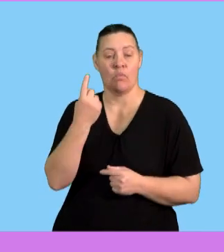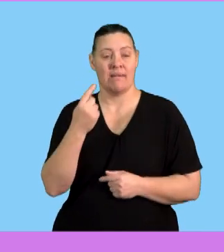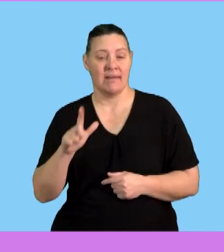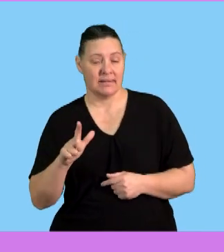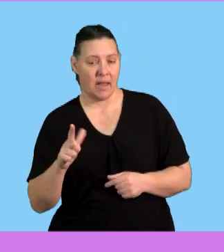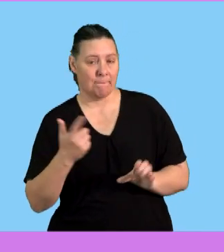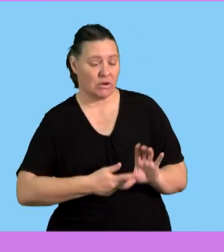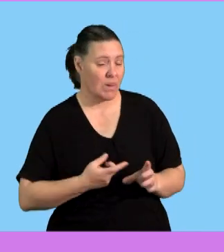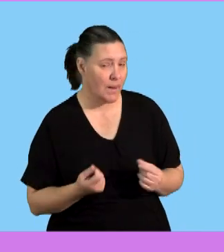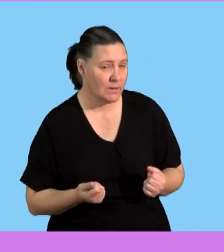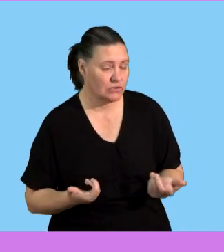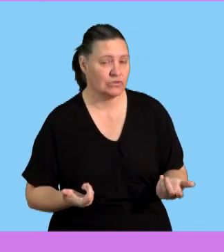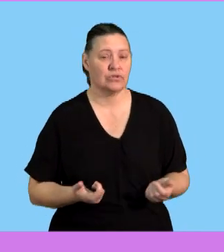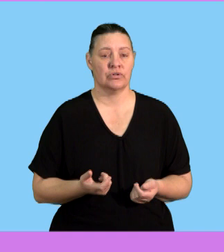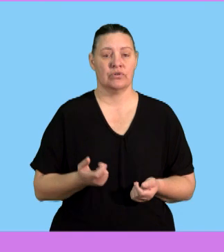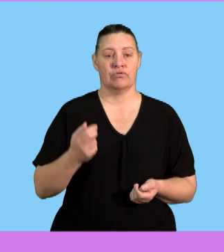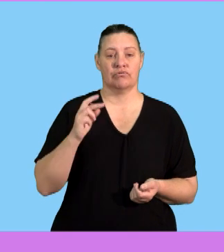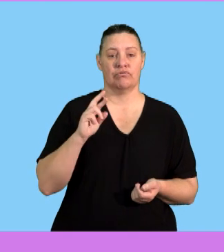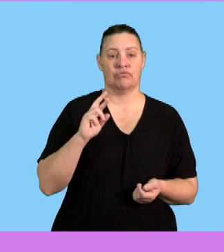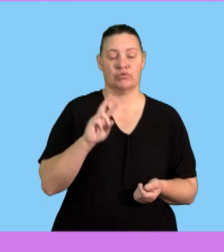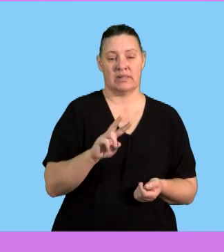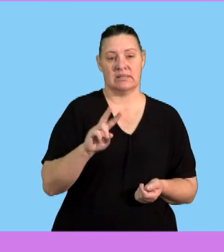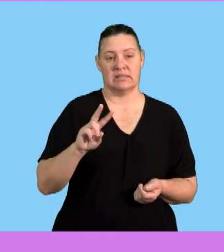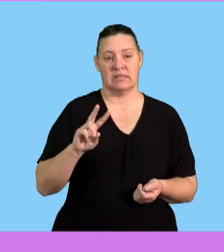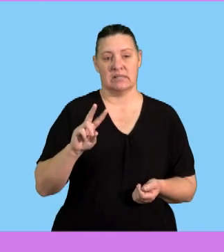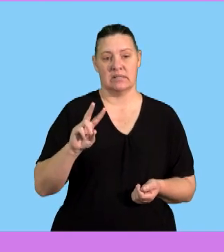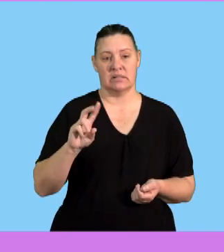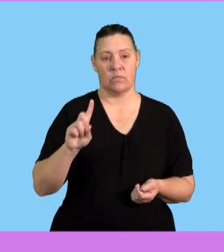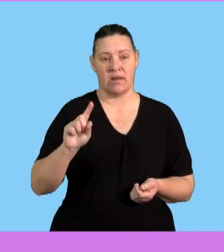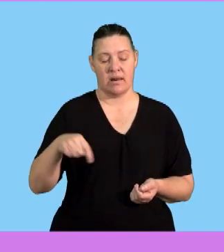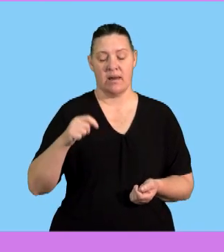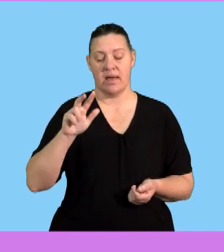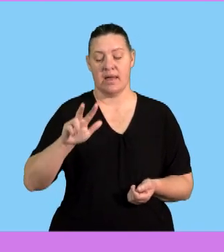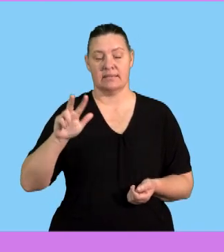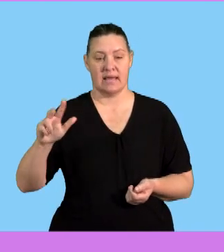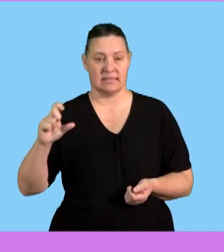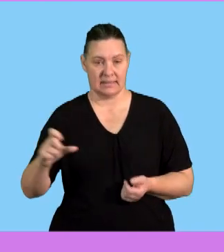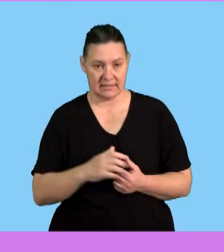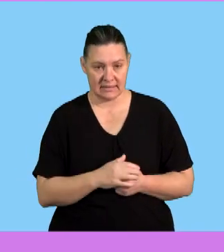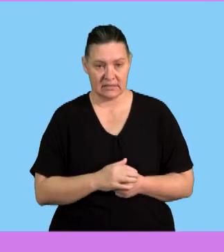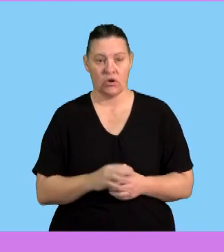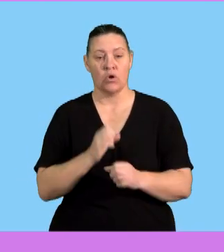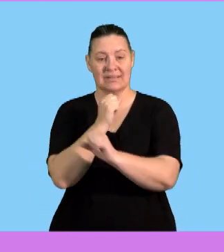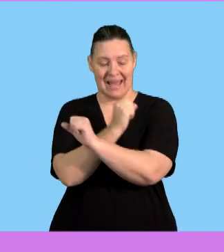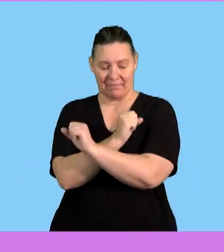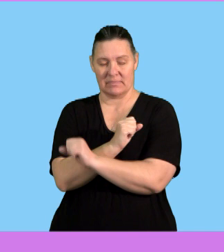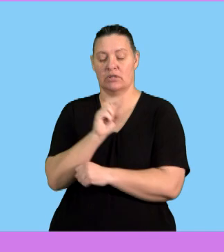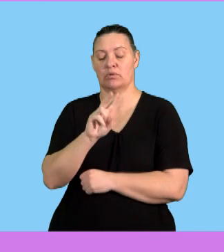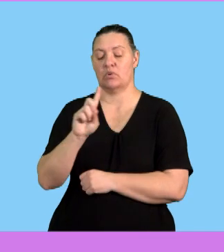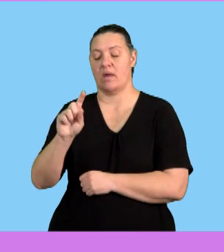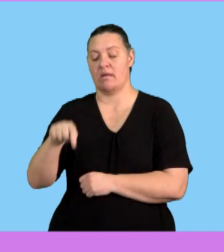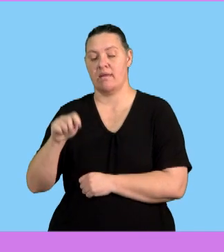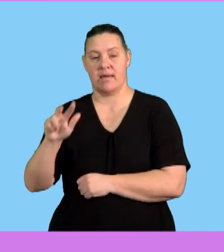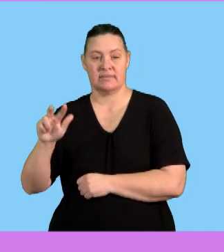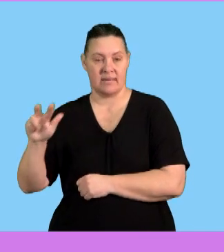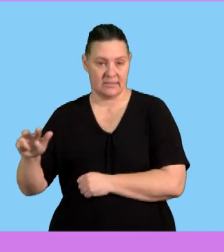liter is 21 Rand 88. So we are multiplying the number of liters